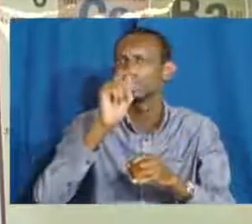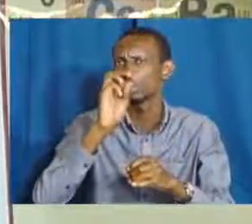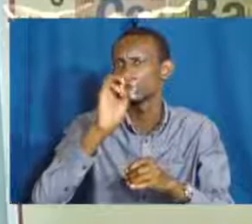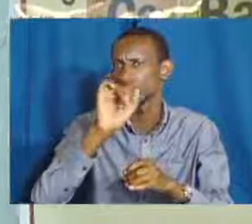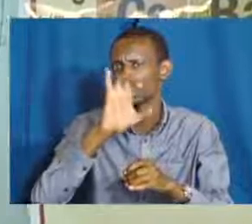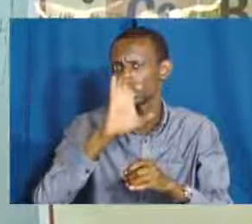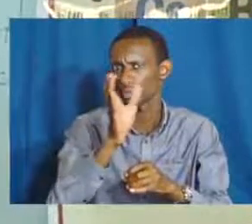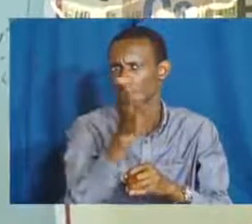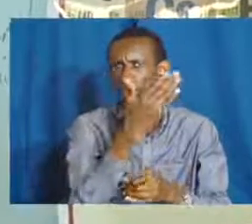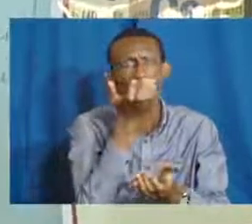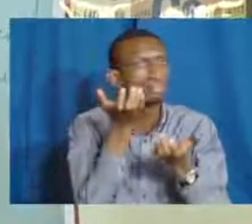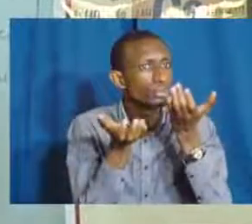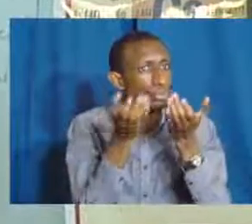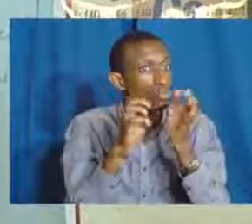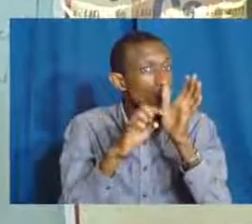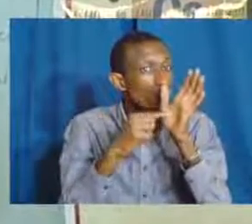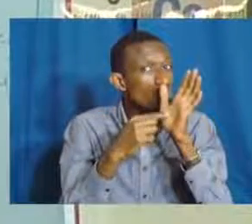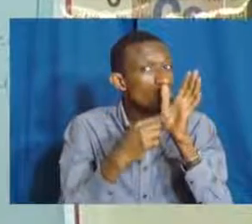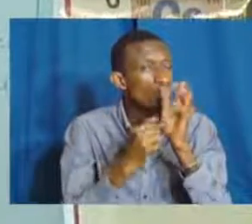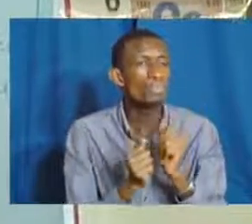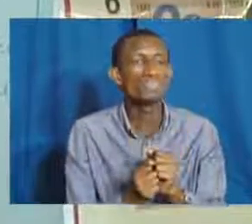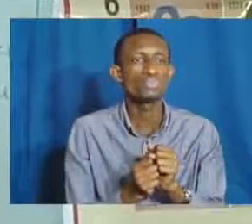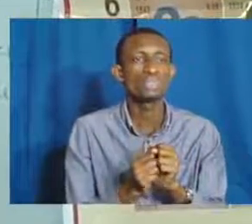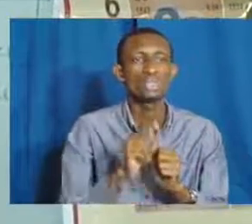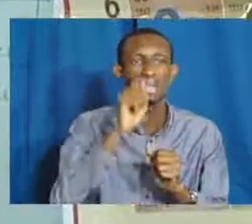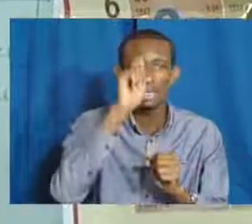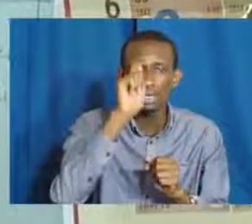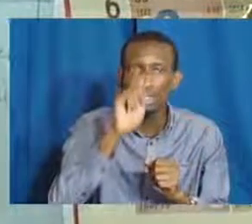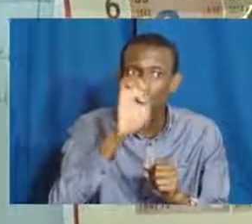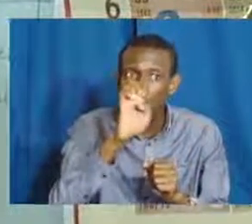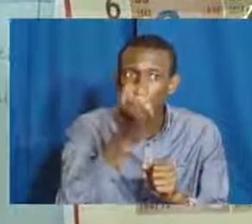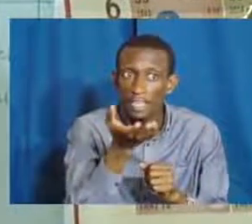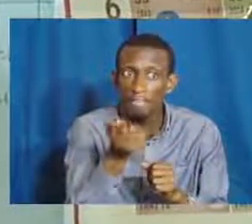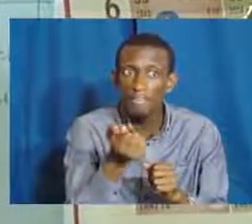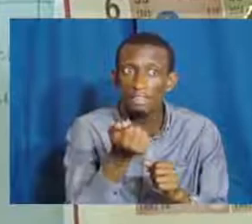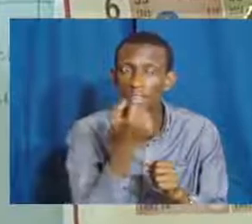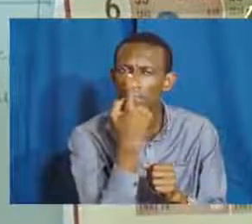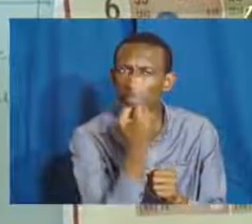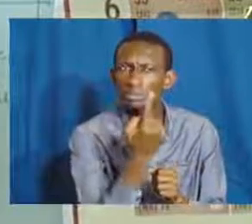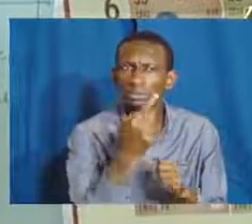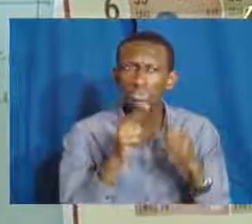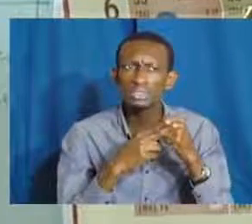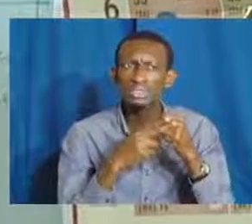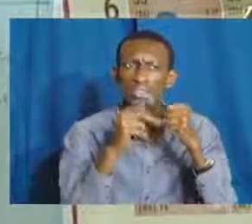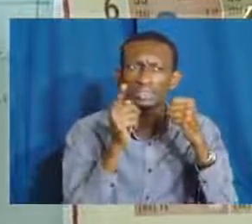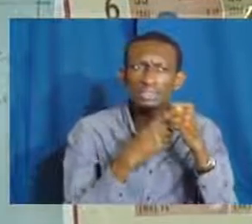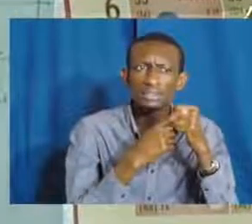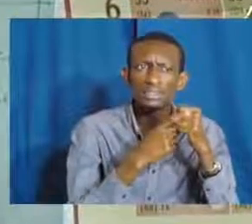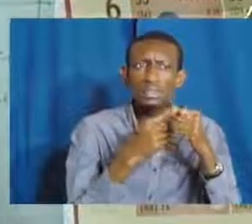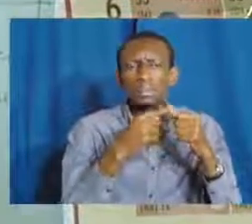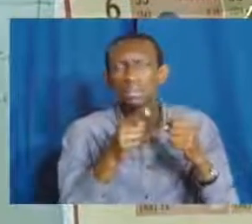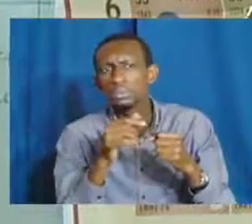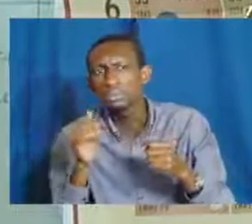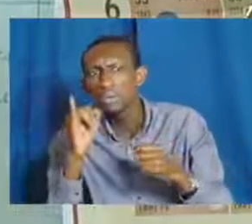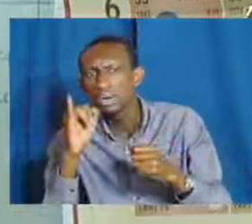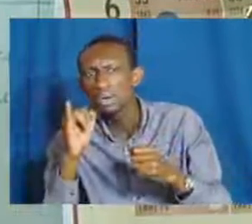like, for example, the tellurium, which is 127, this iodine 126